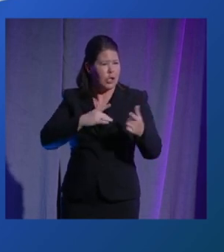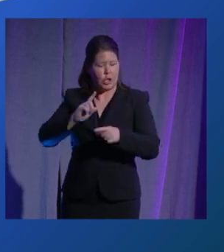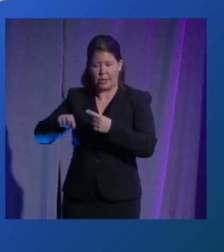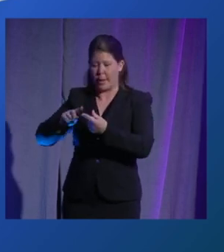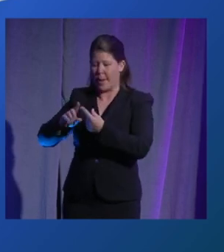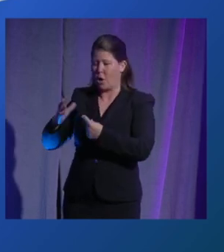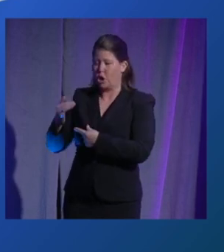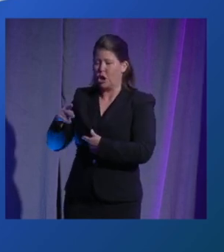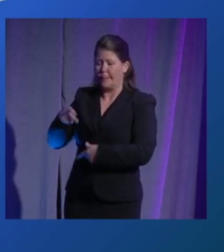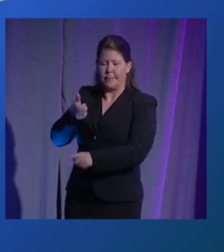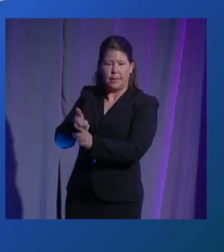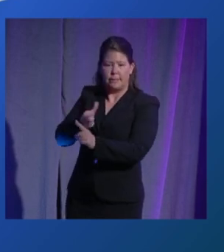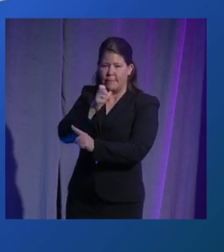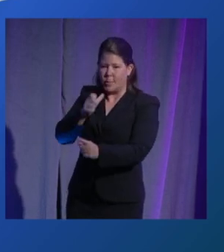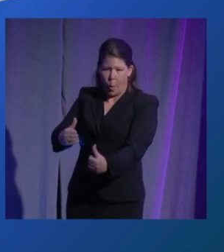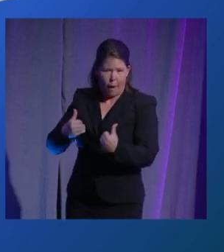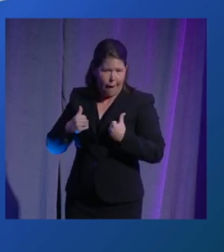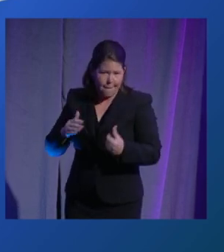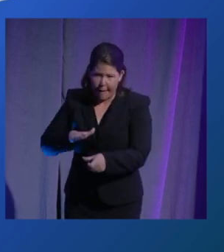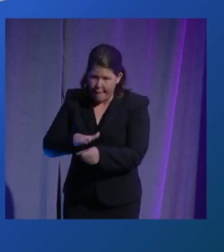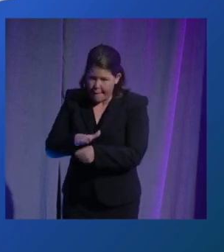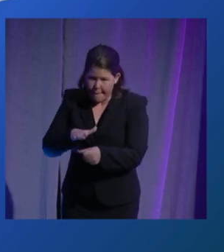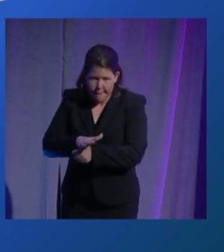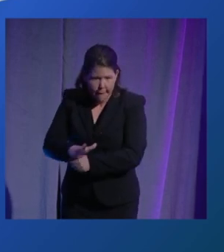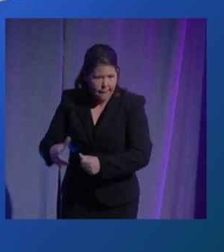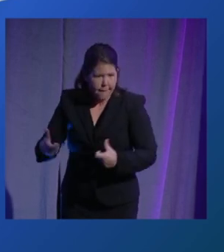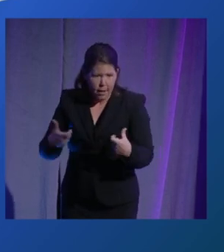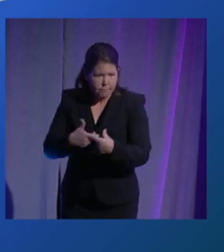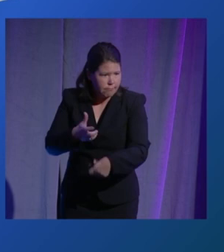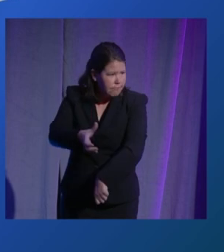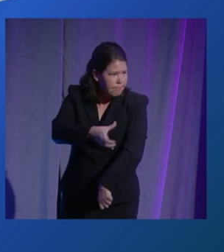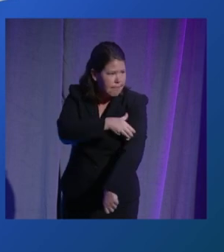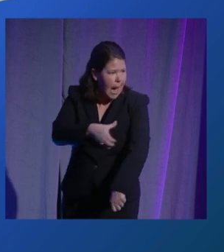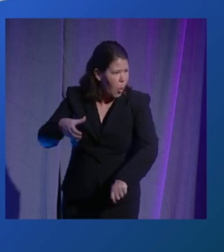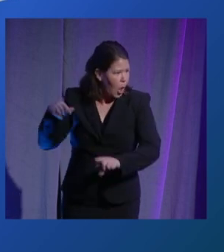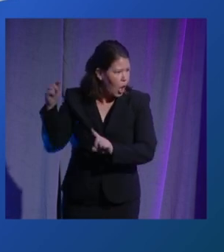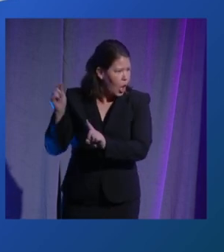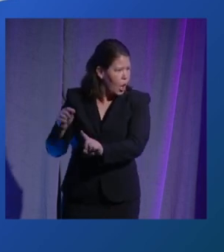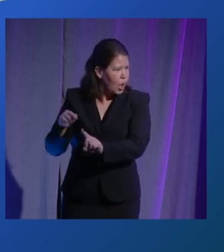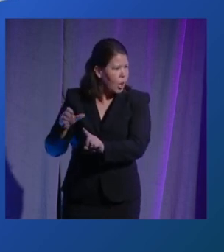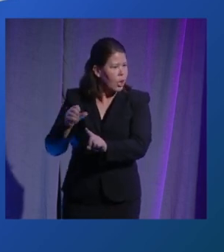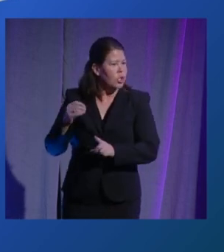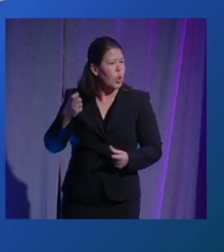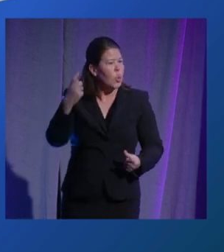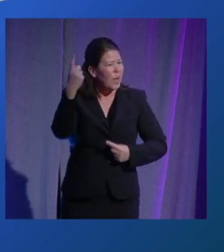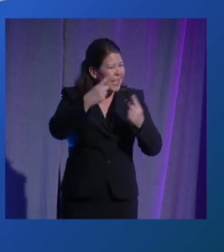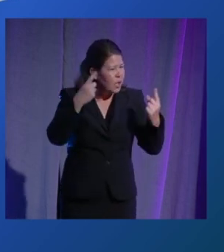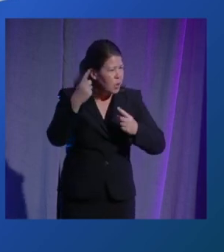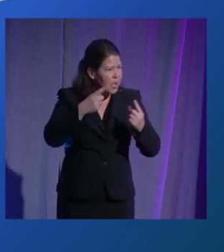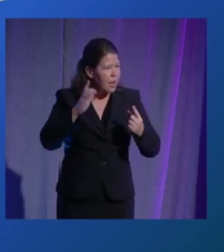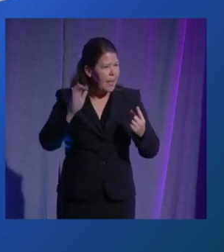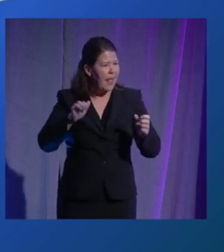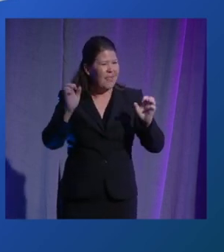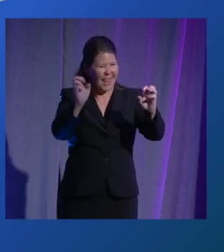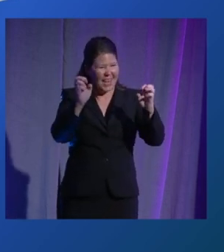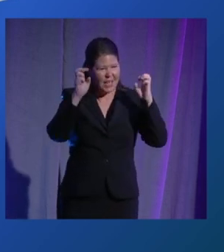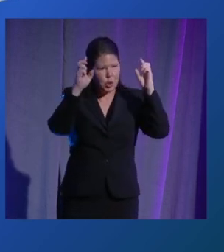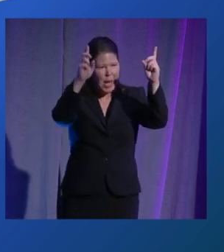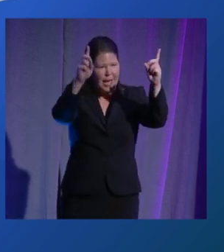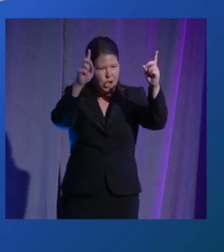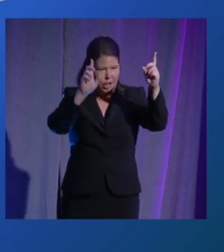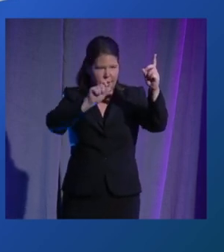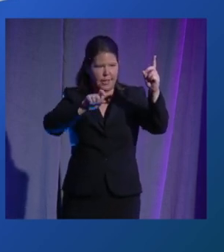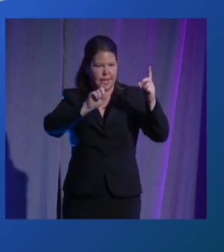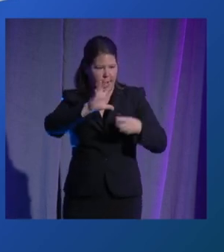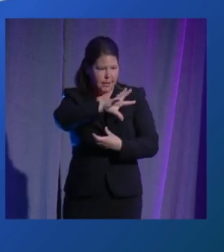actually deploy them so what we are do doing from an R&D point of view is to start to think about energy efficience as a component when we